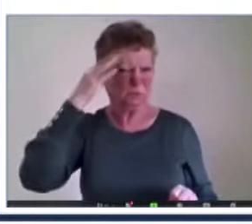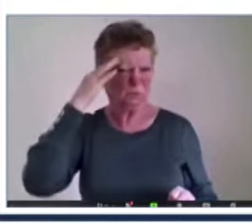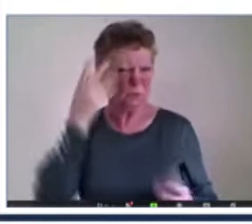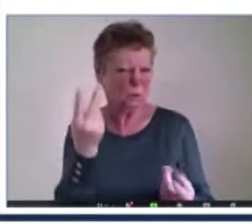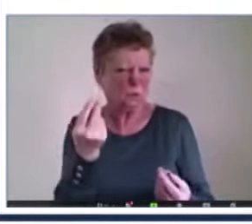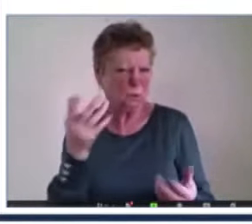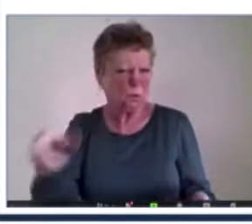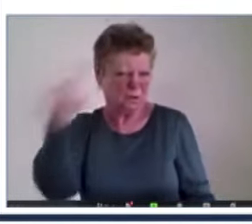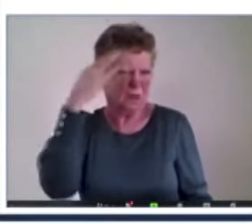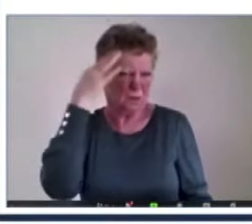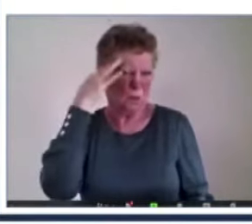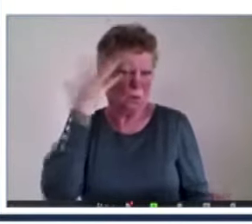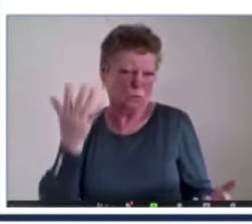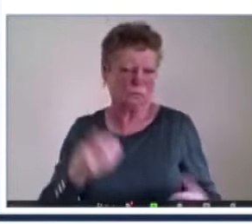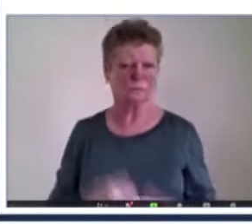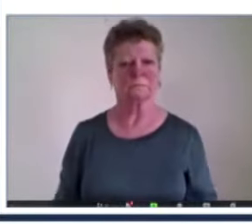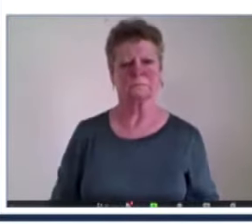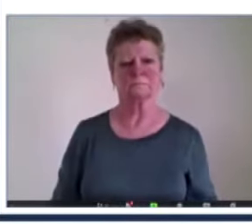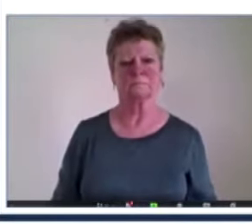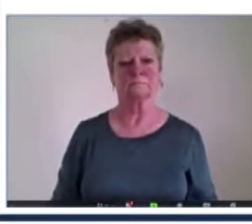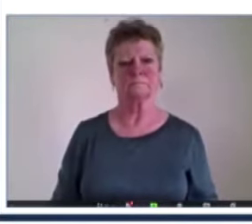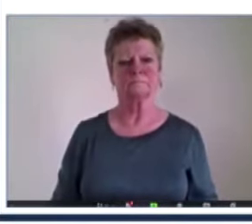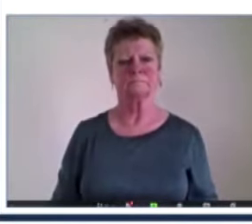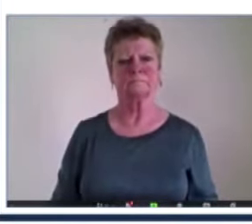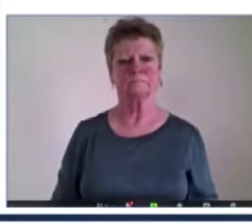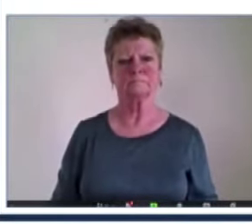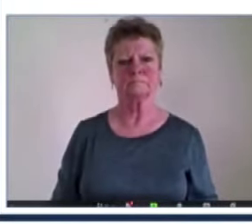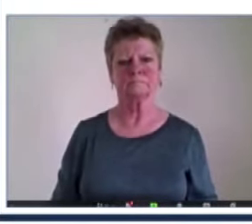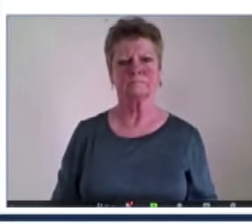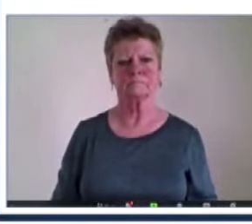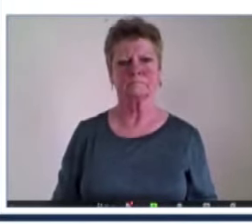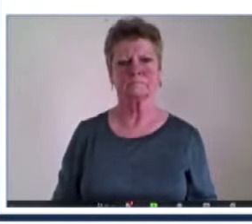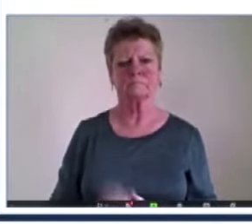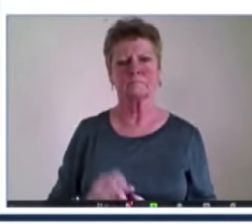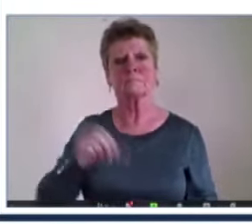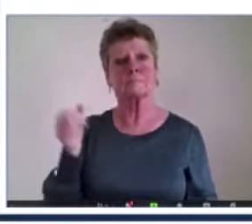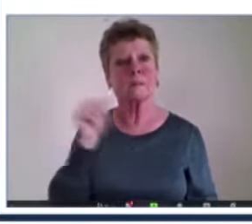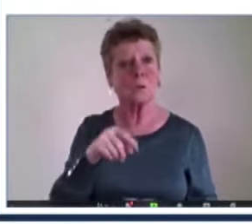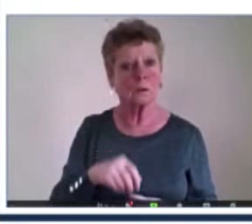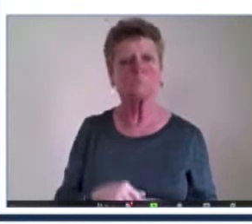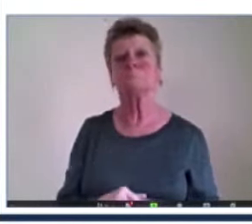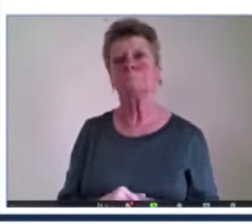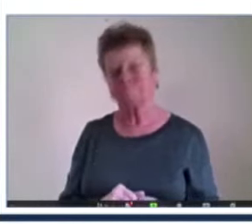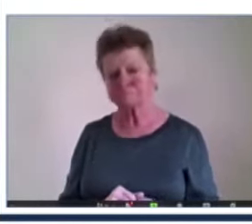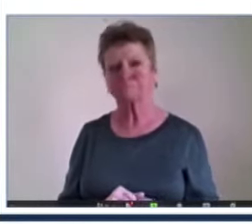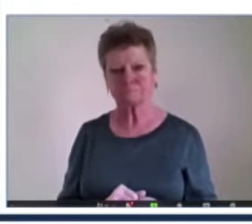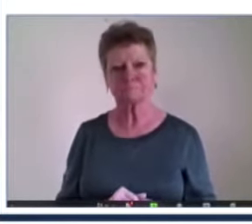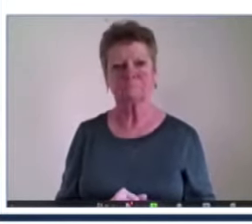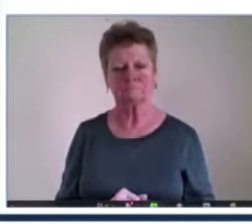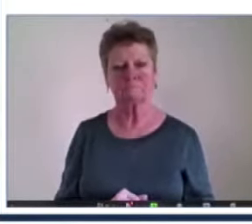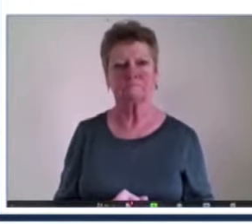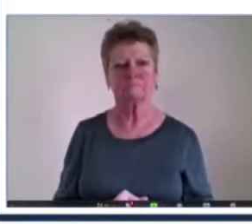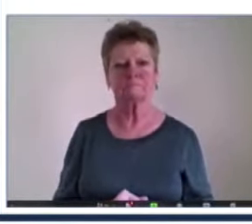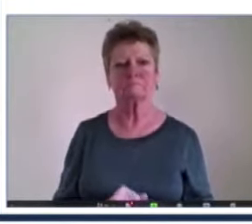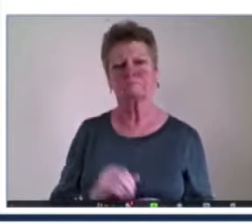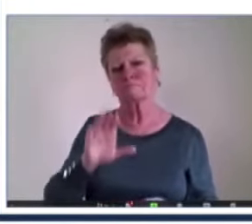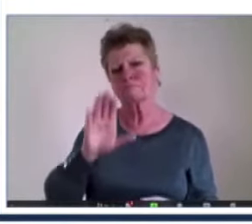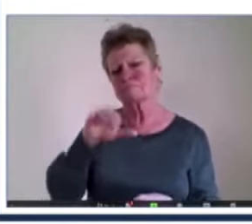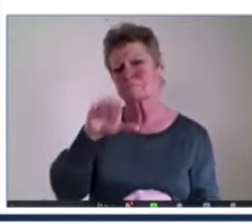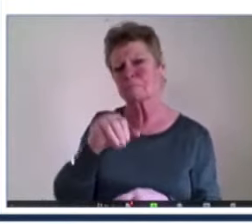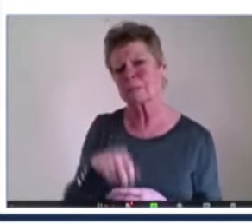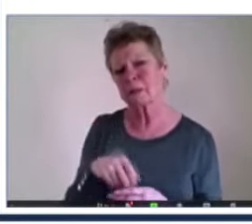to do. Do you have a follow-up question? I do. Thanks, Marla. And just on that point, Premier,